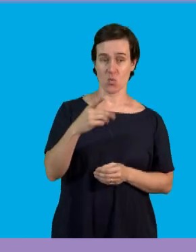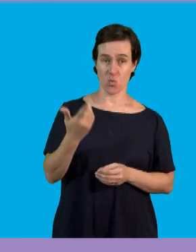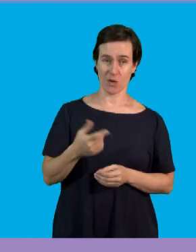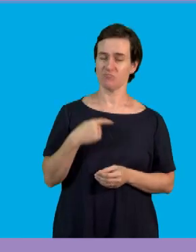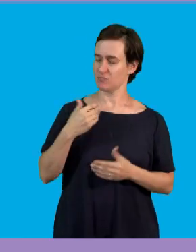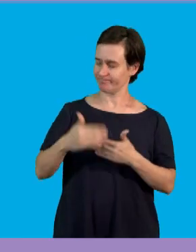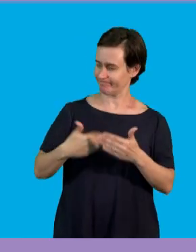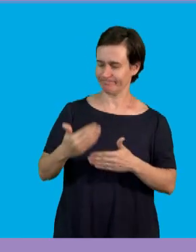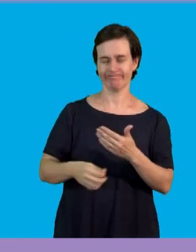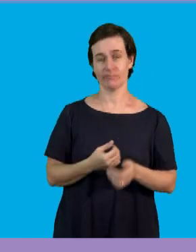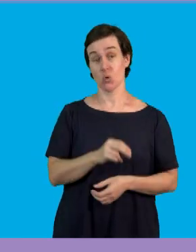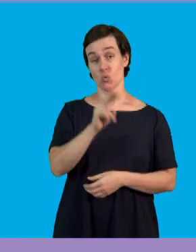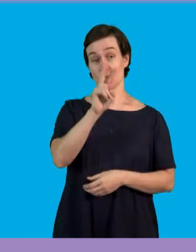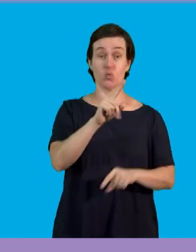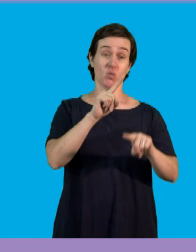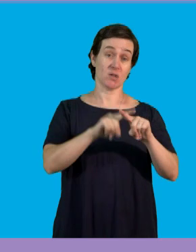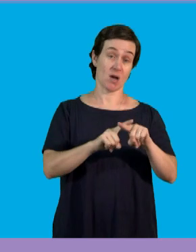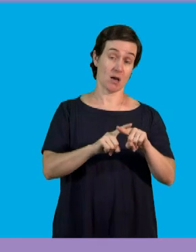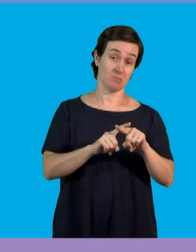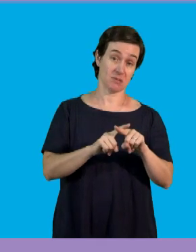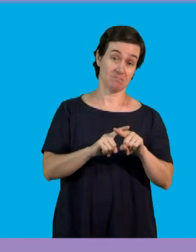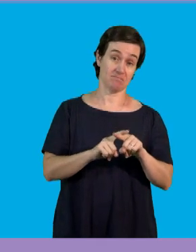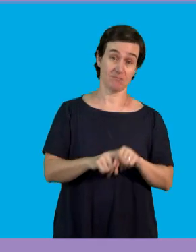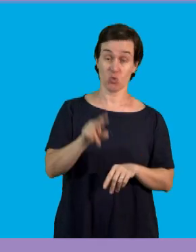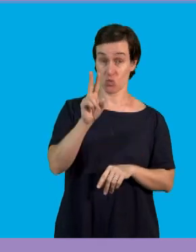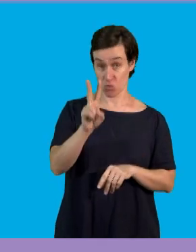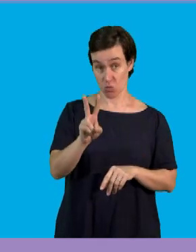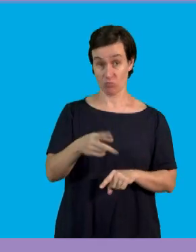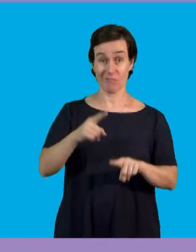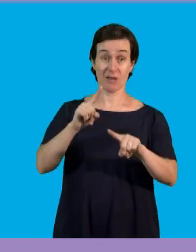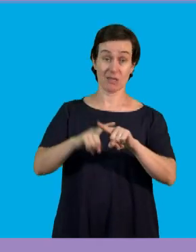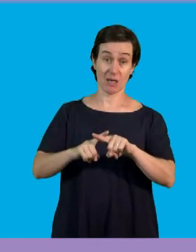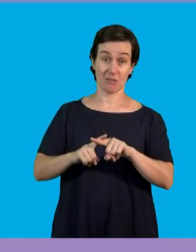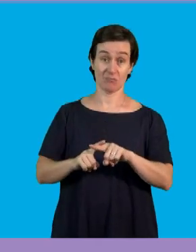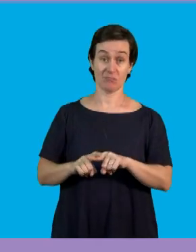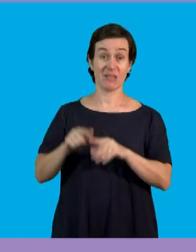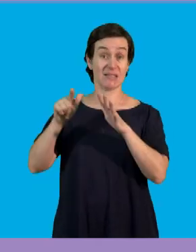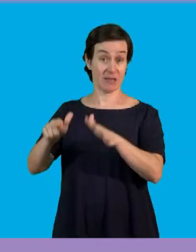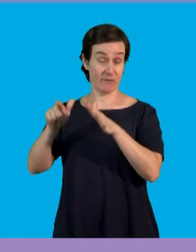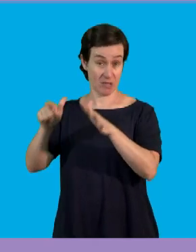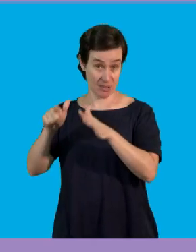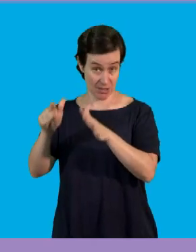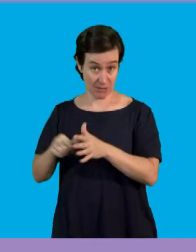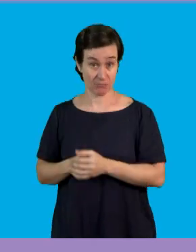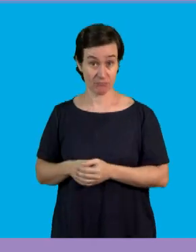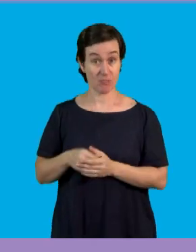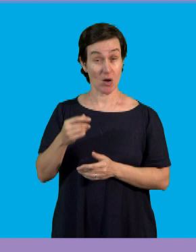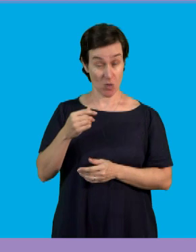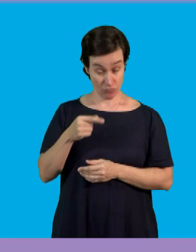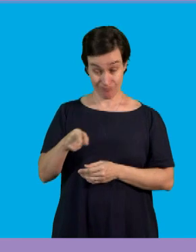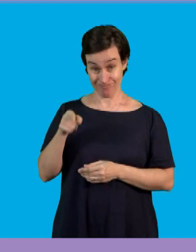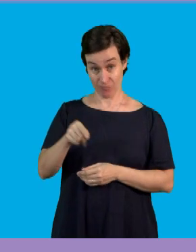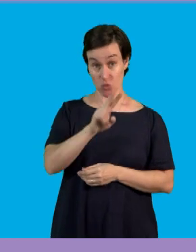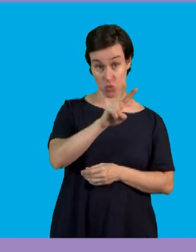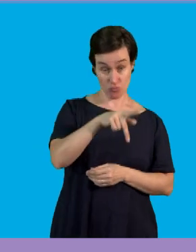break that down to 2 multiplied by 2 multiplied by 17. And as we know, 2 is a prime